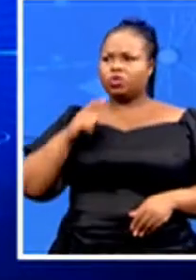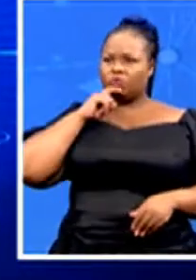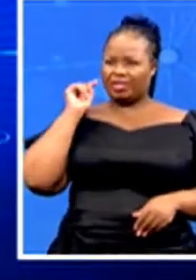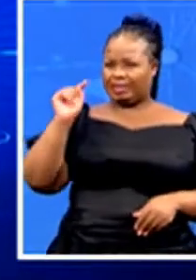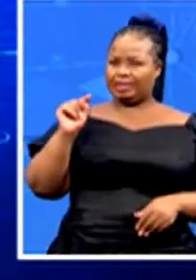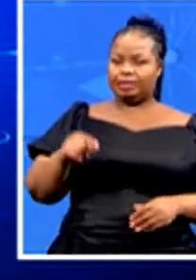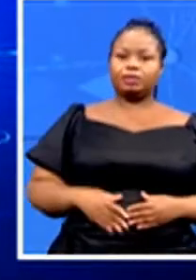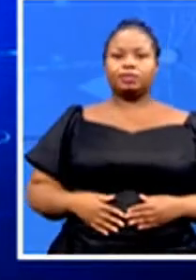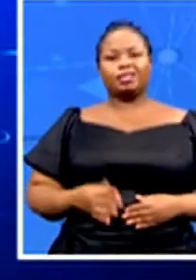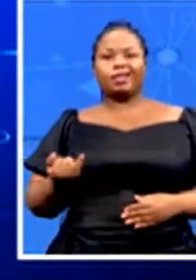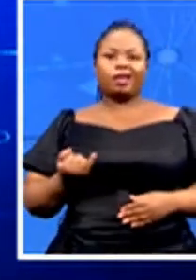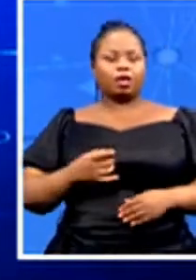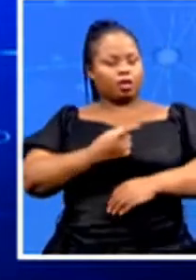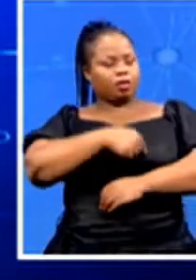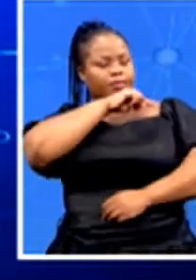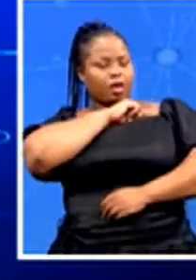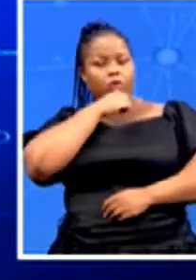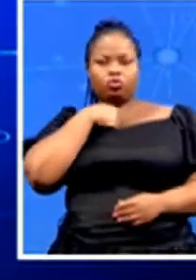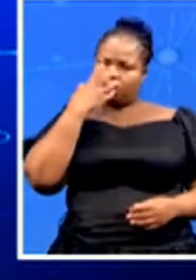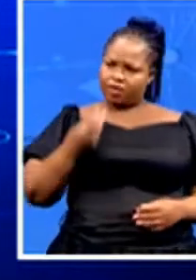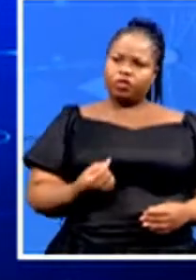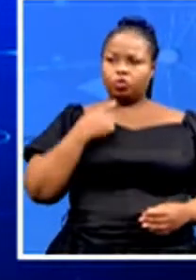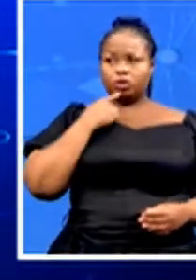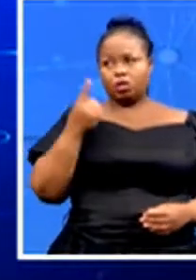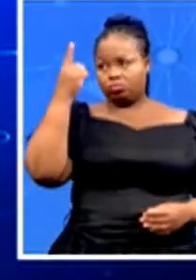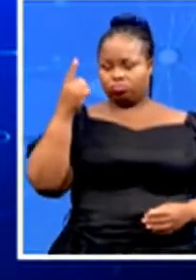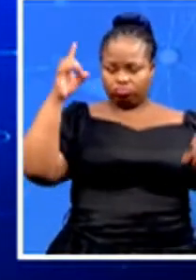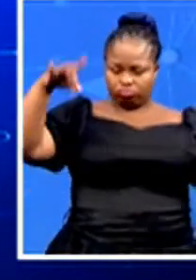they have to say, we will not vote for you if you do not